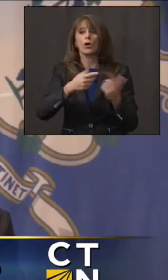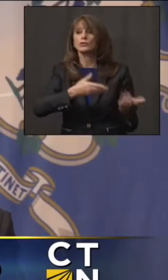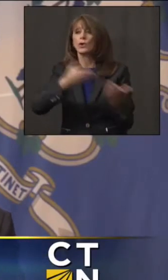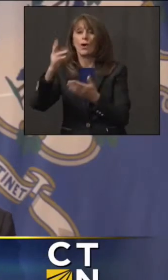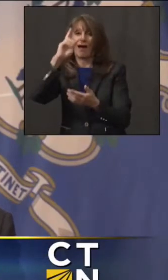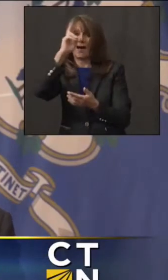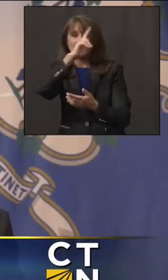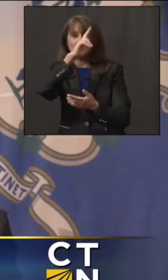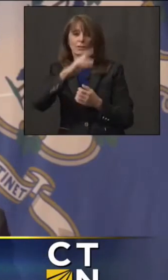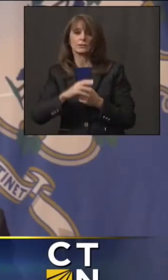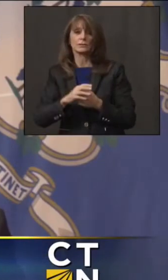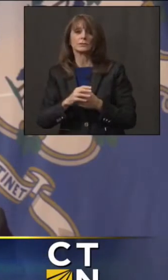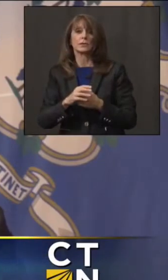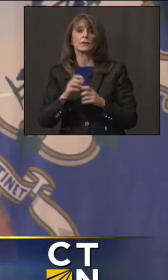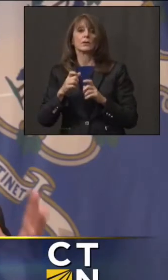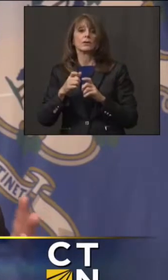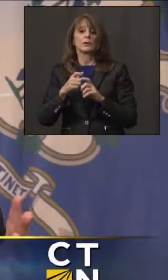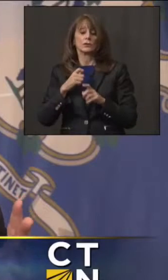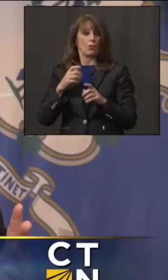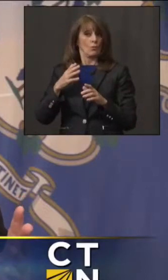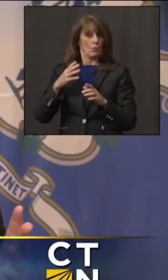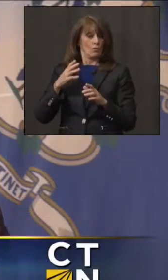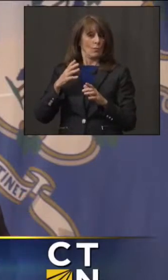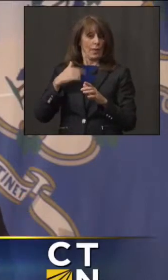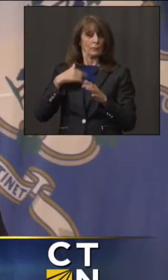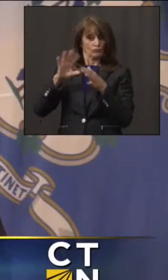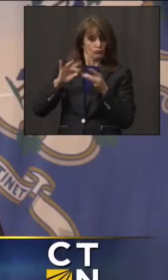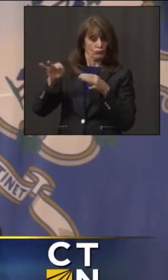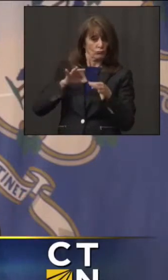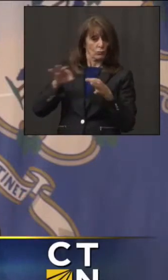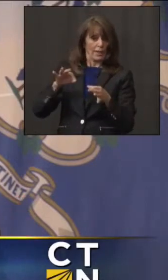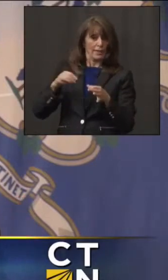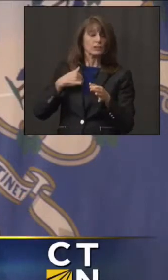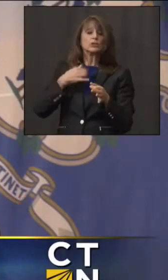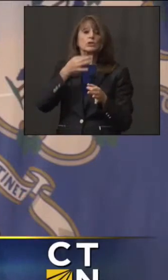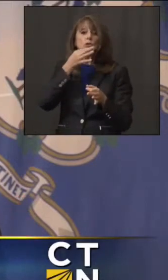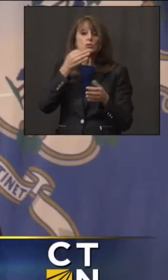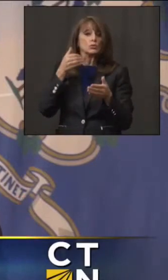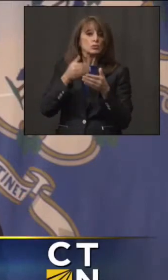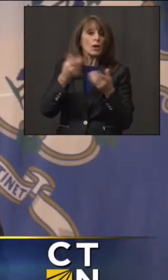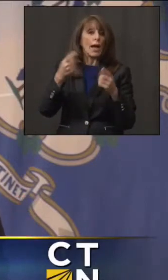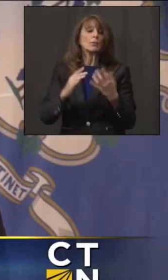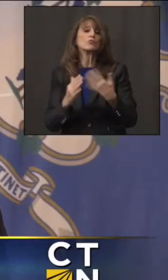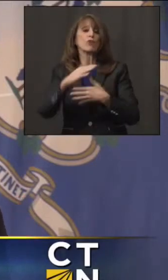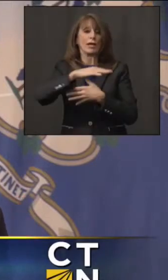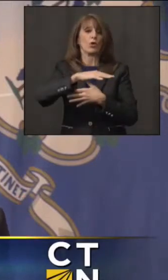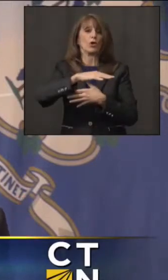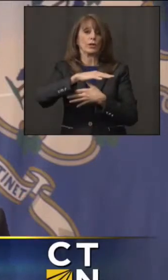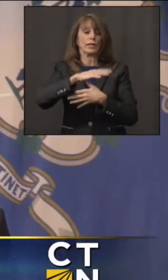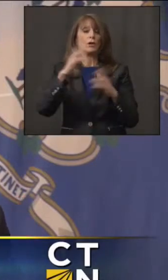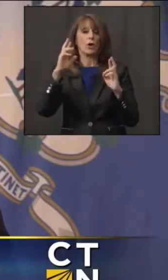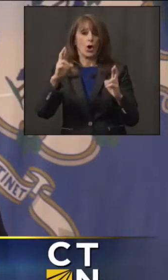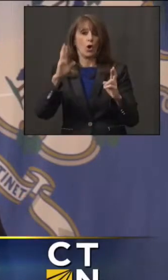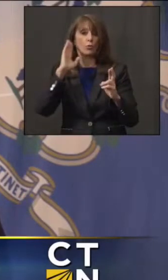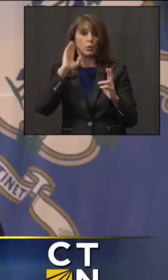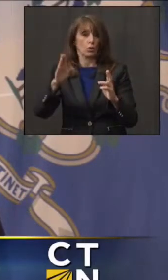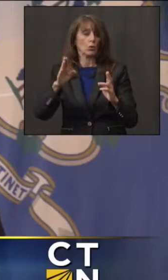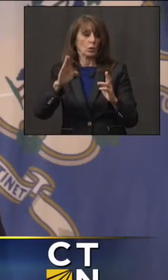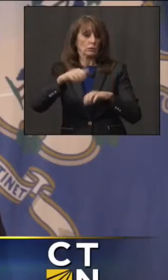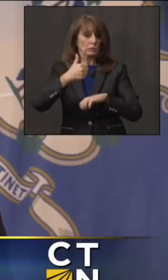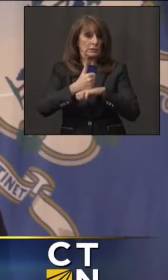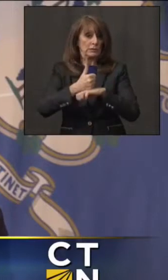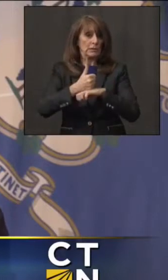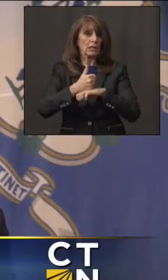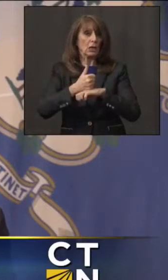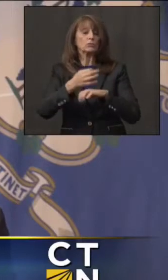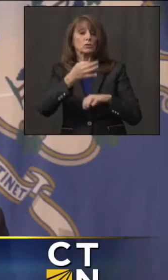my understanding from Deirdre and Reg is that's our near-term priority, and hopefully we'll be able to get that addressed pretty